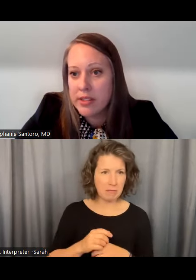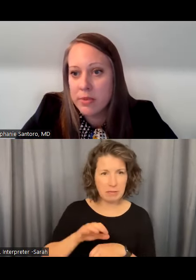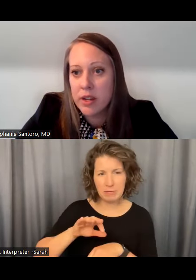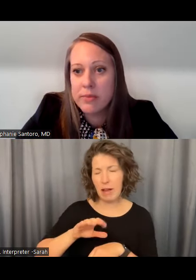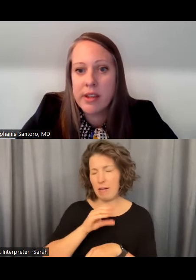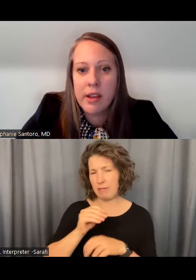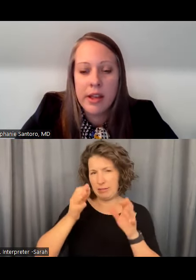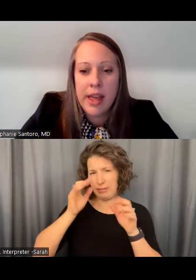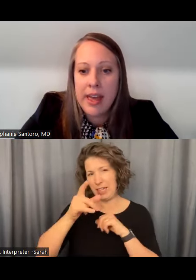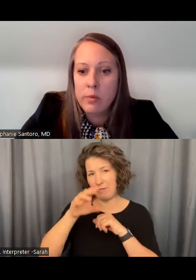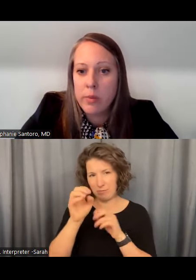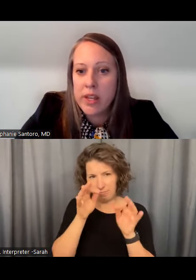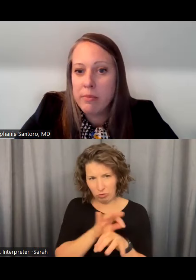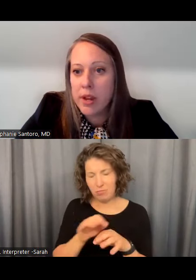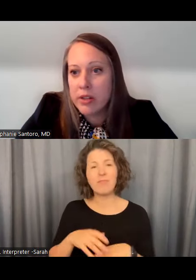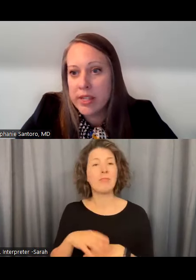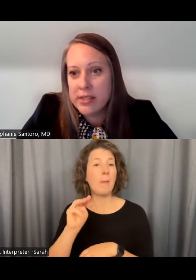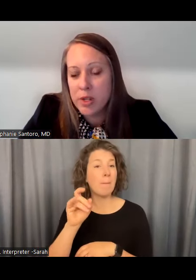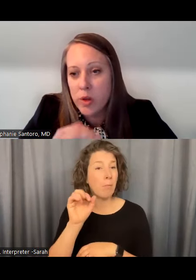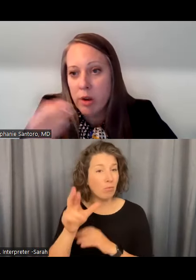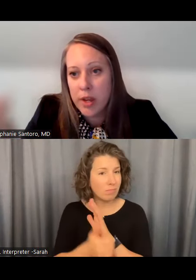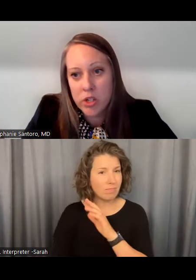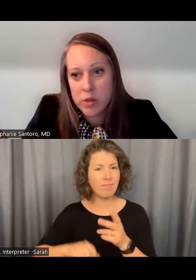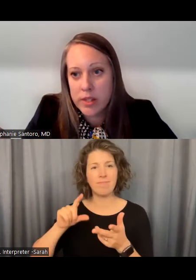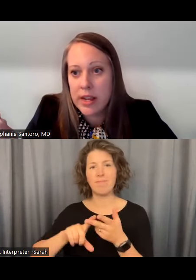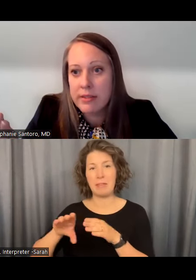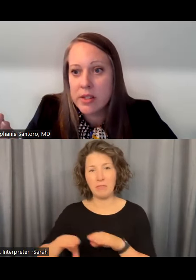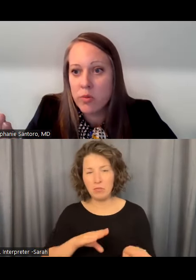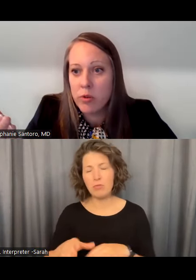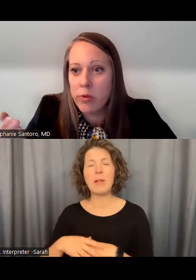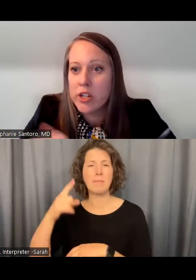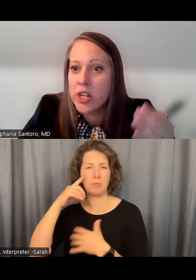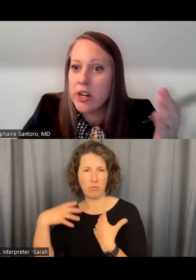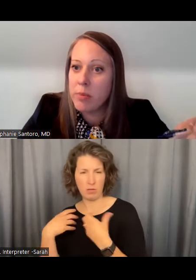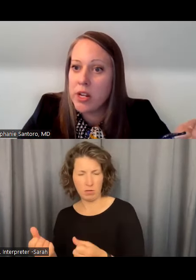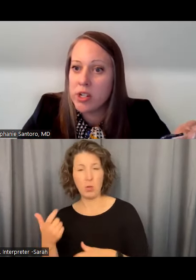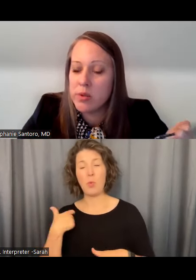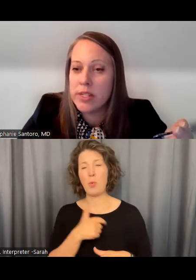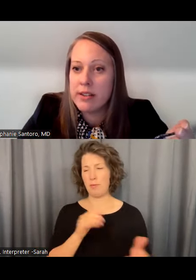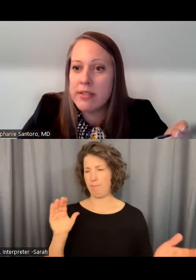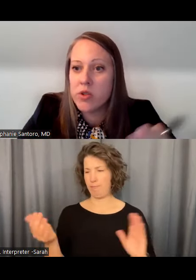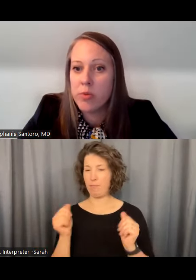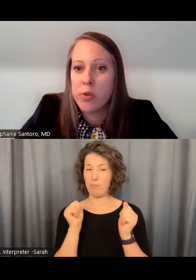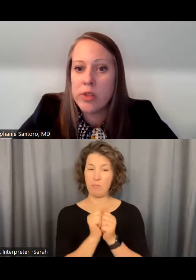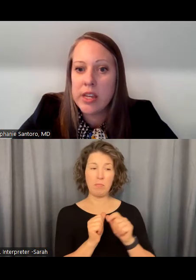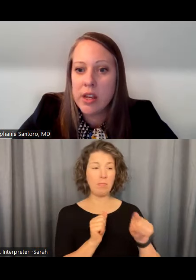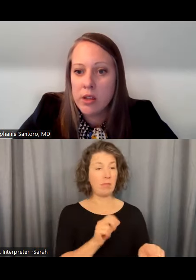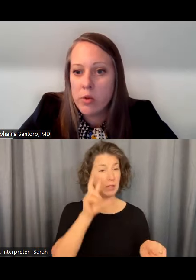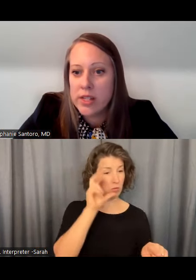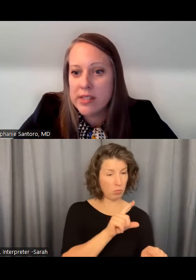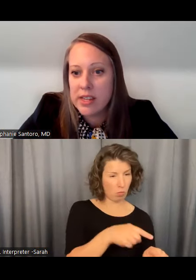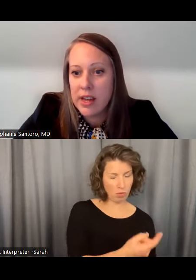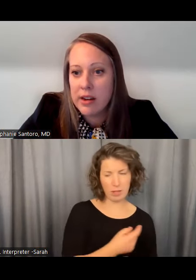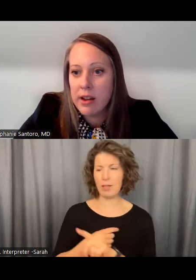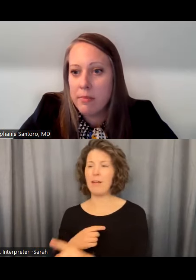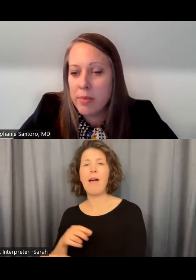health symptoms. And when we compared this between our patients with Down syndrome and regression and our patients with Down syndrome only, you